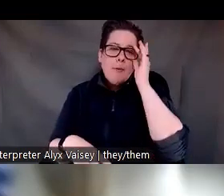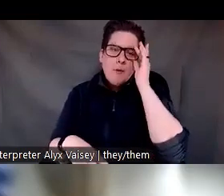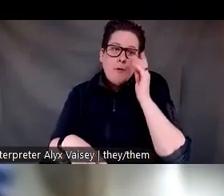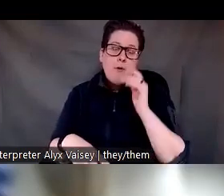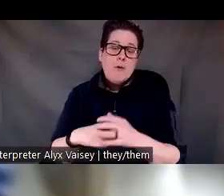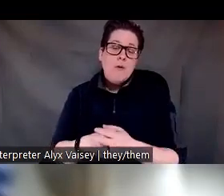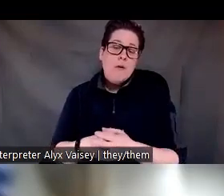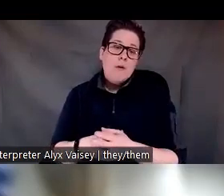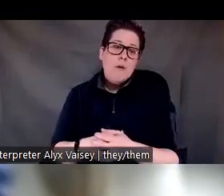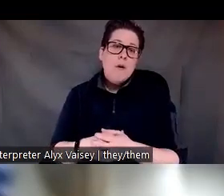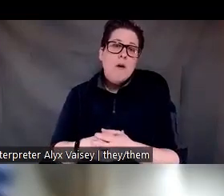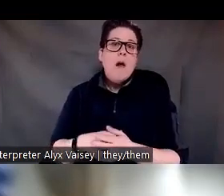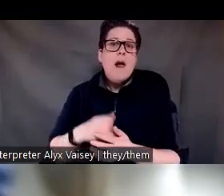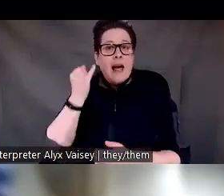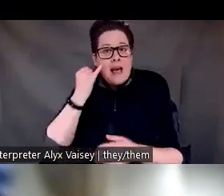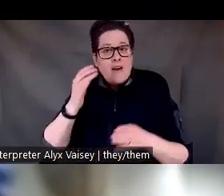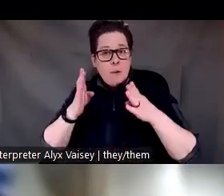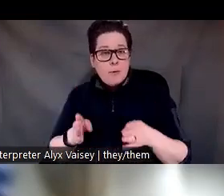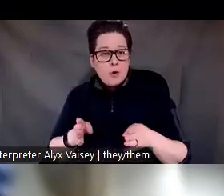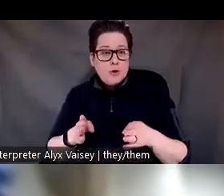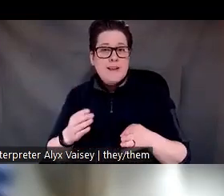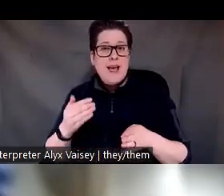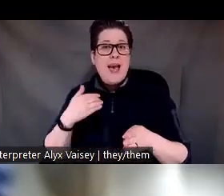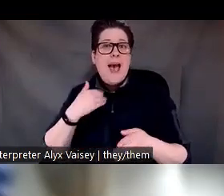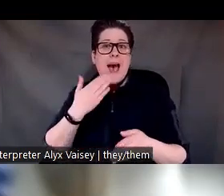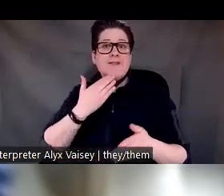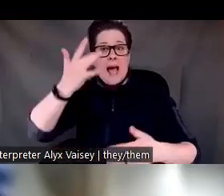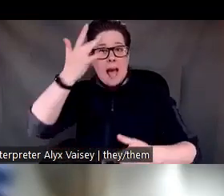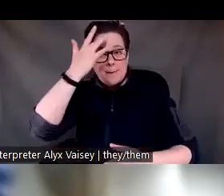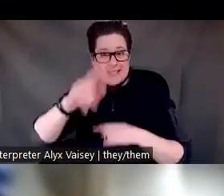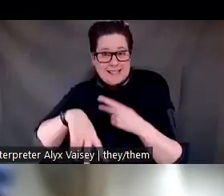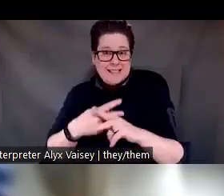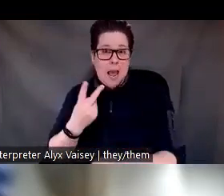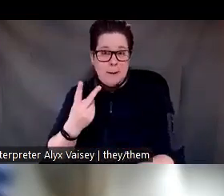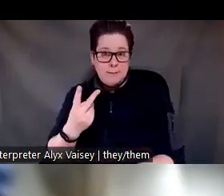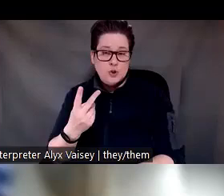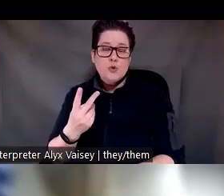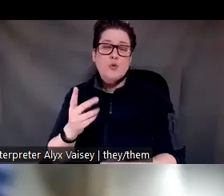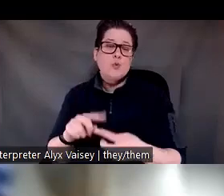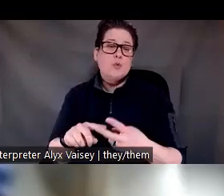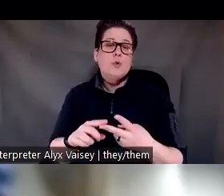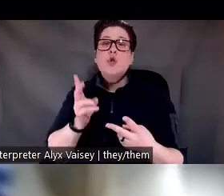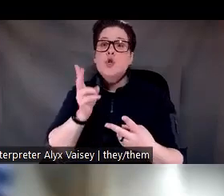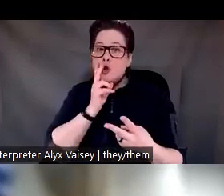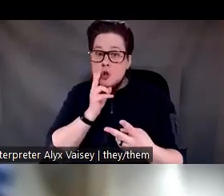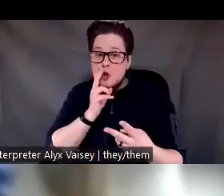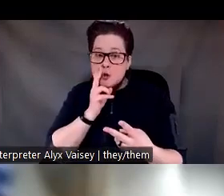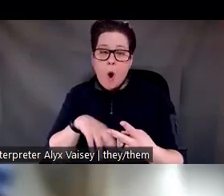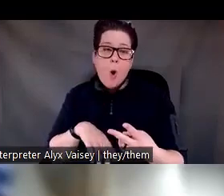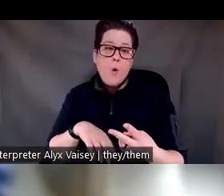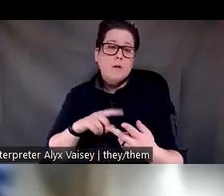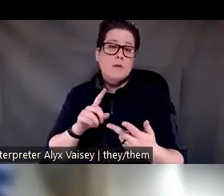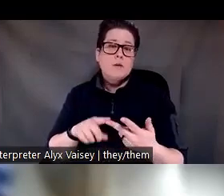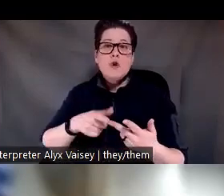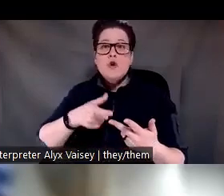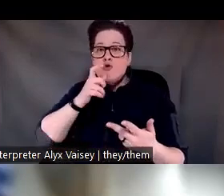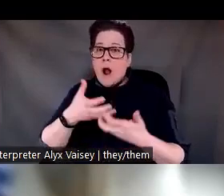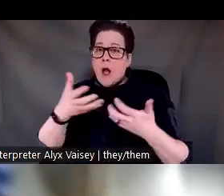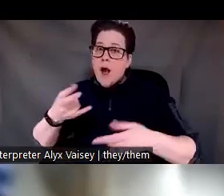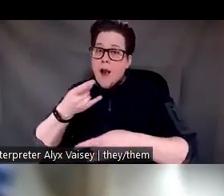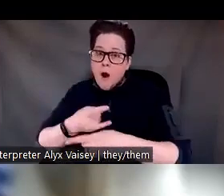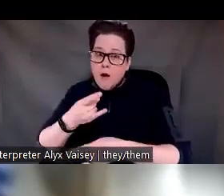are higher in people with type 2 diabetes, people who smoke cigarettes, or people who drink a lot of